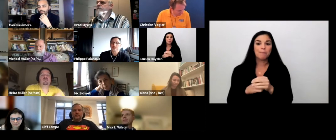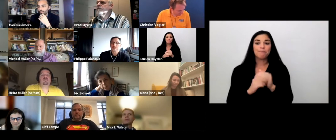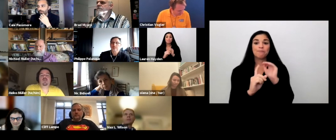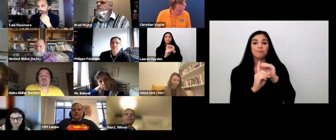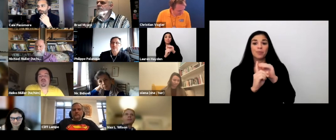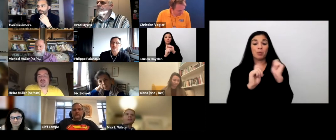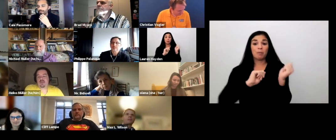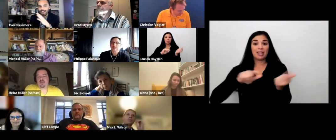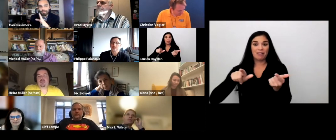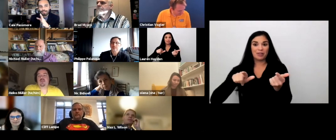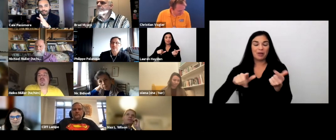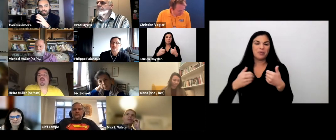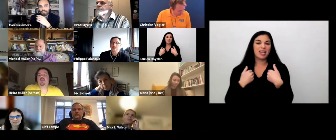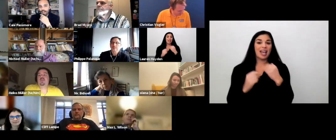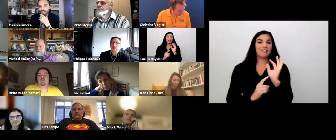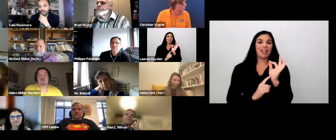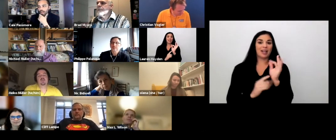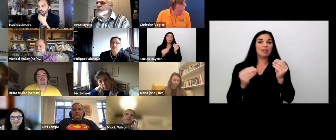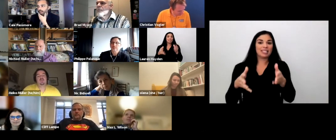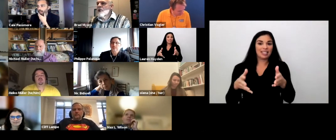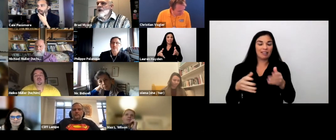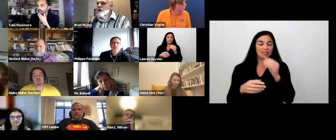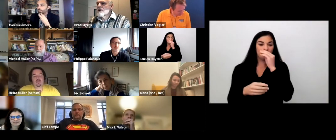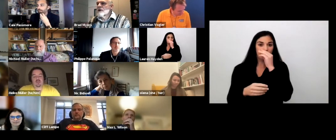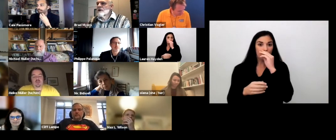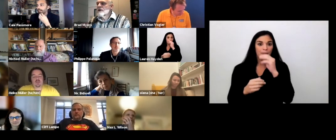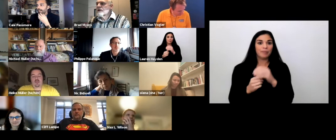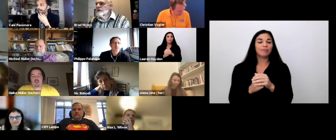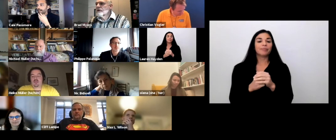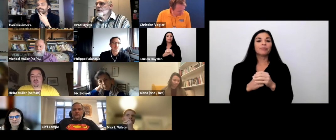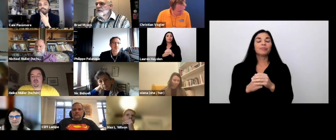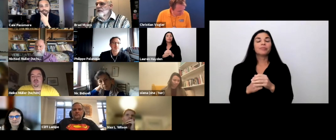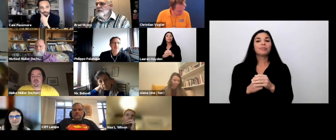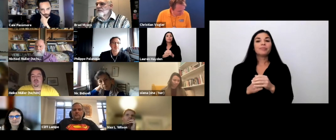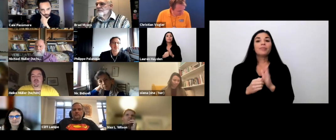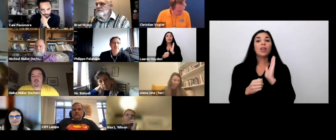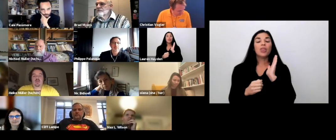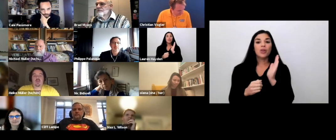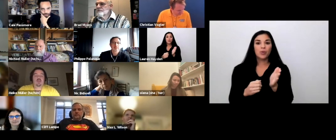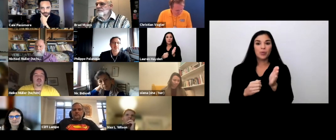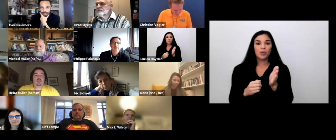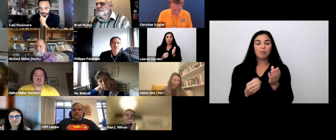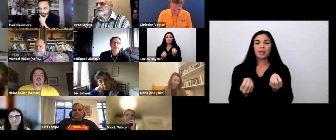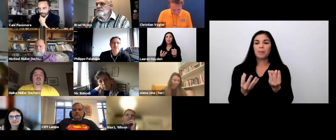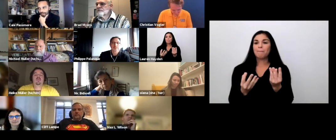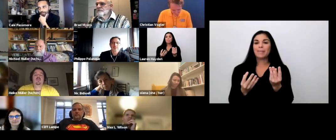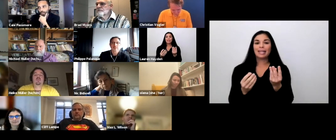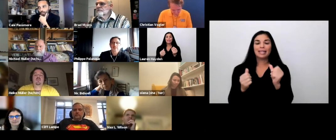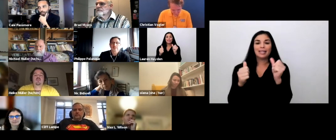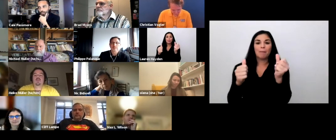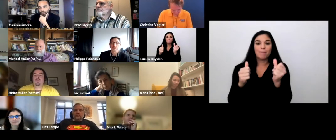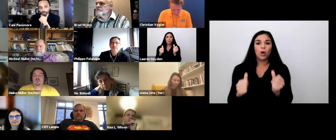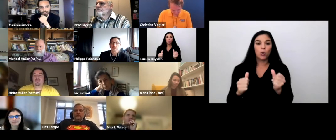everyone, while we have about 9 minutes left, that there will be a series of posts going out over the next bit.